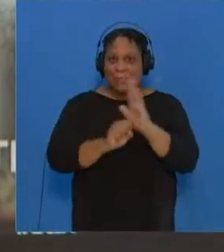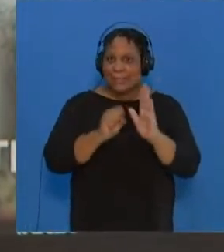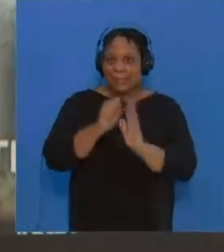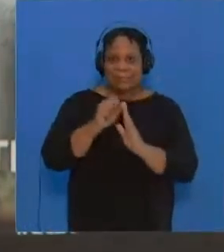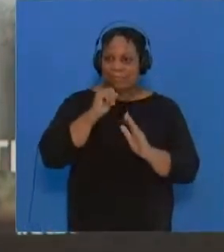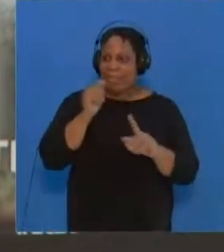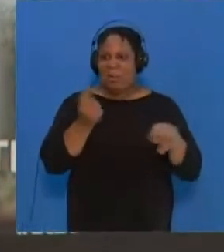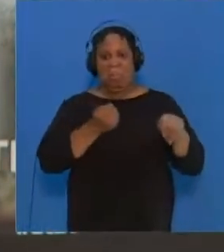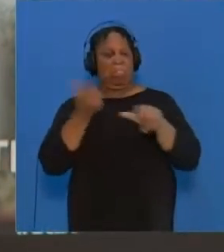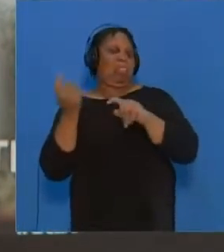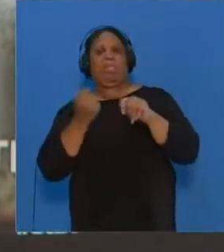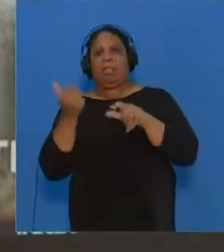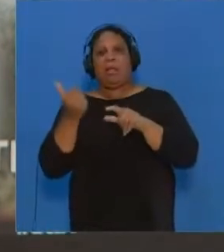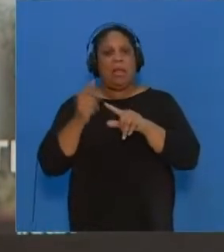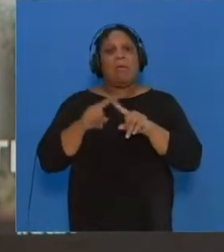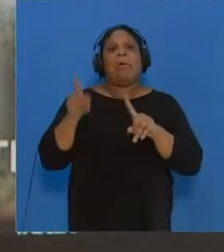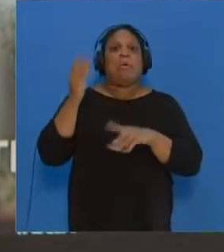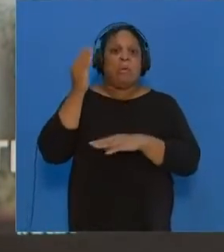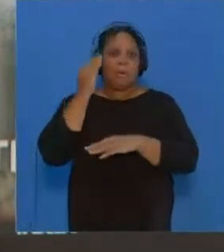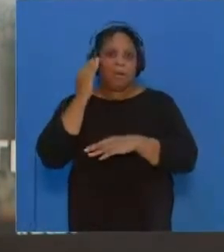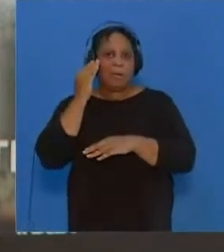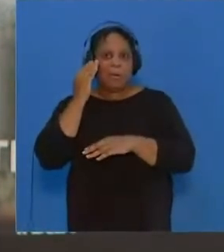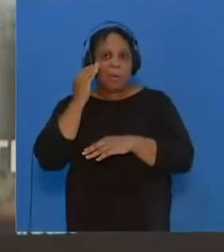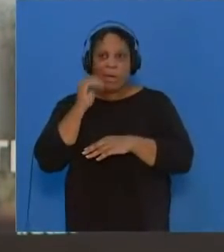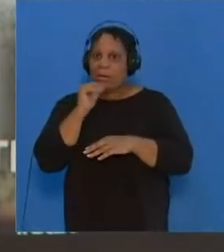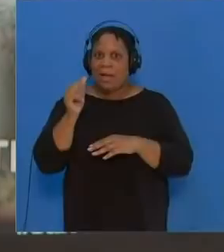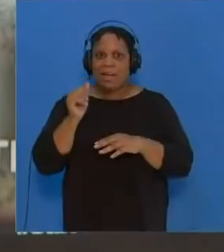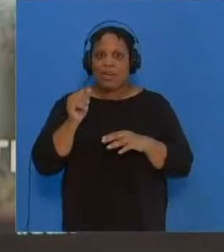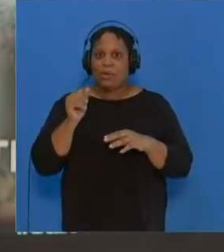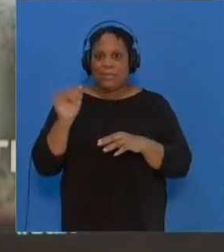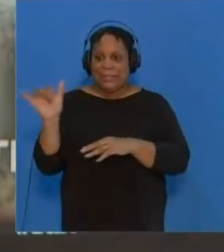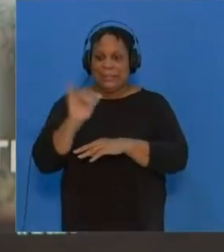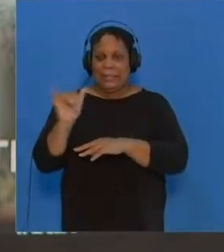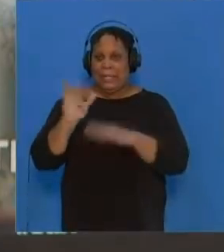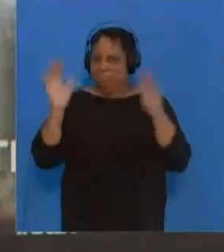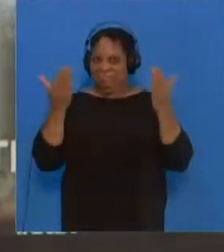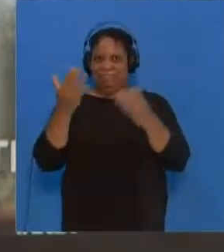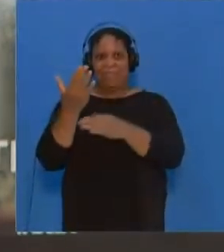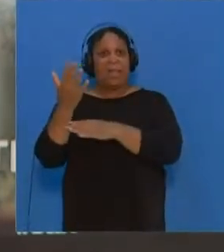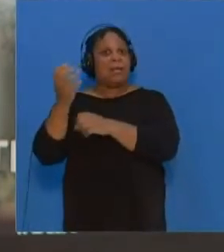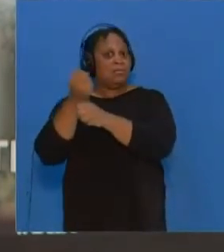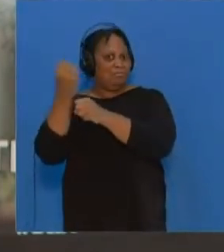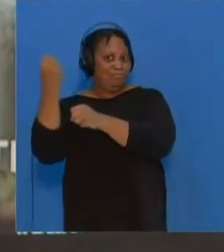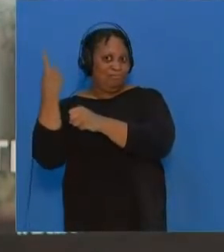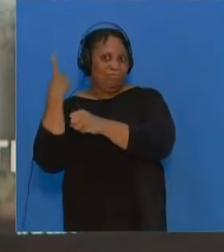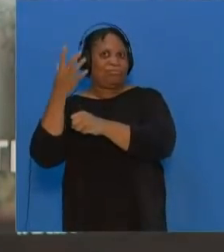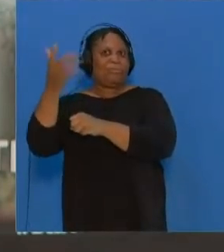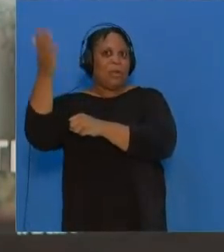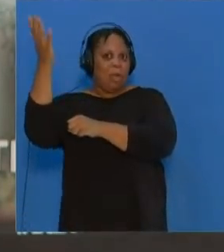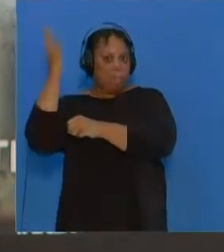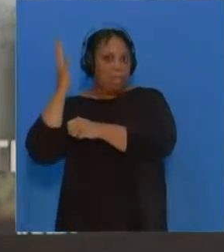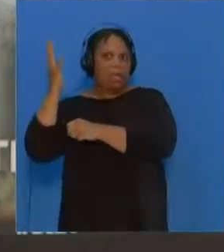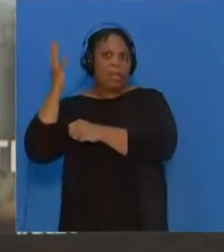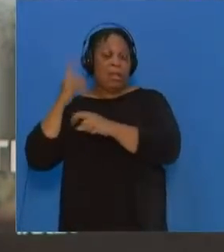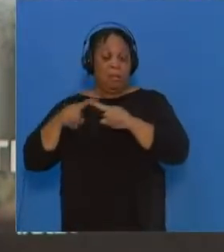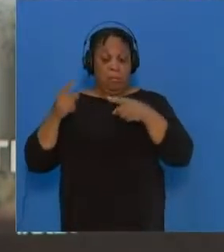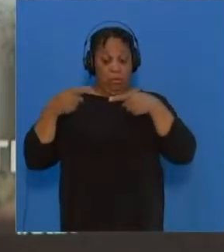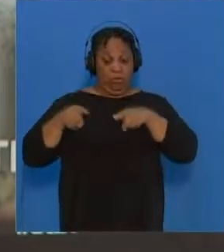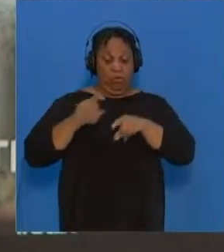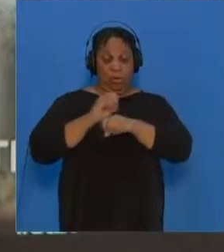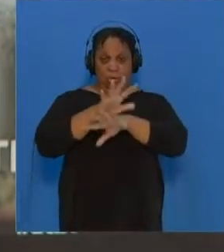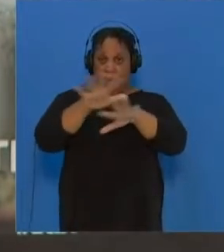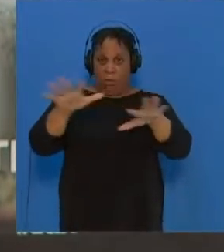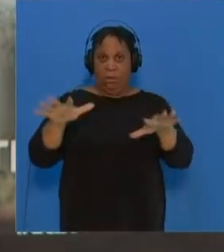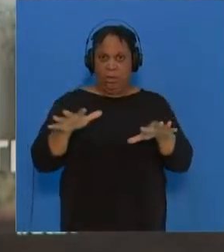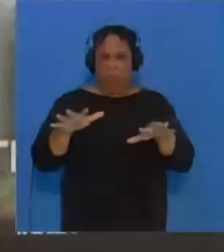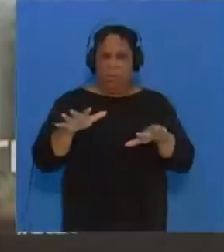write off our tourism season, but we know that we're not going to have a tourism season like we did in the past. But during this pandemic time, it'll be an opportunity for Bermuda to